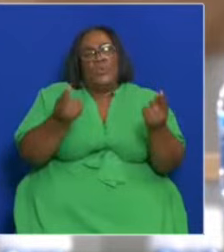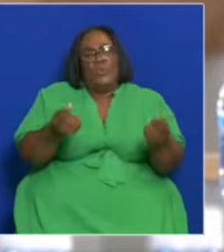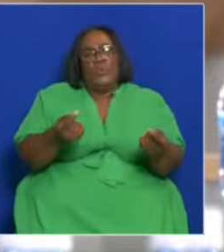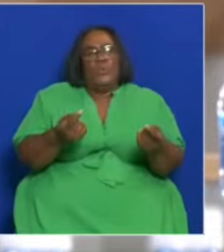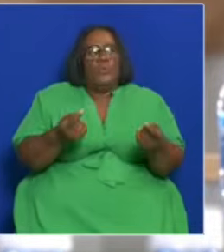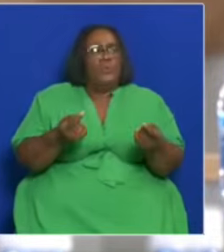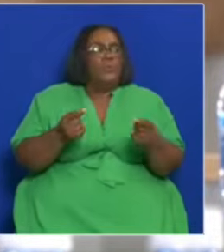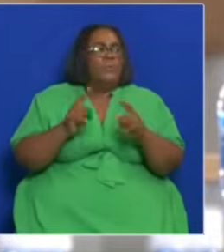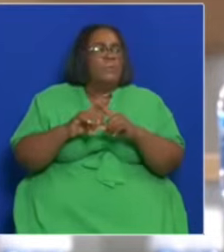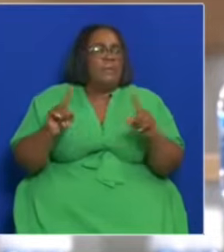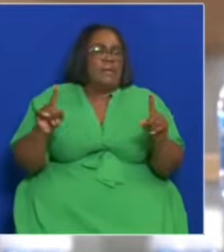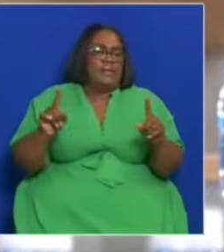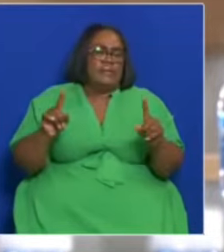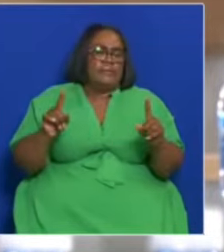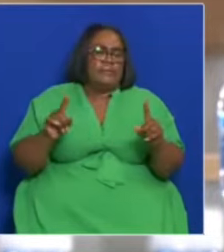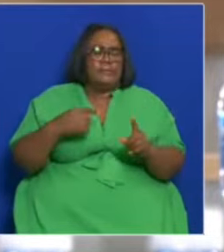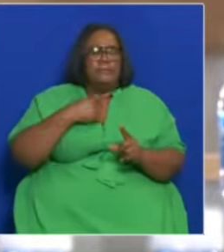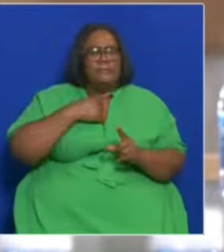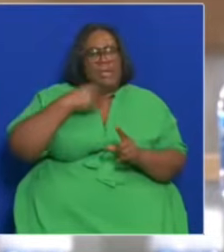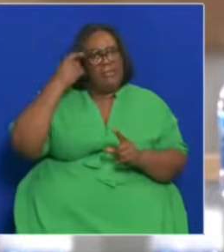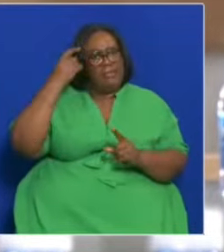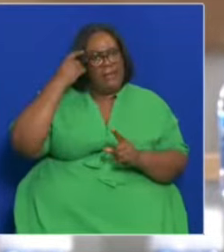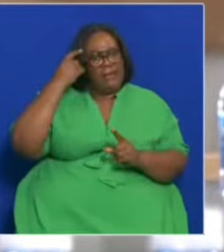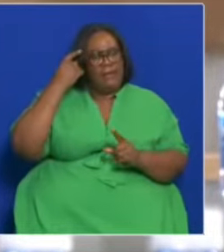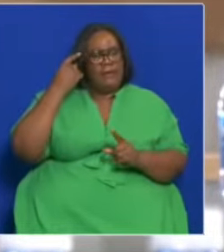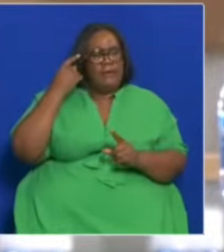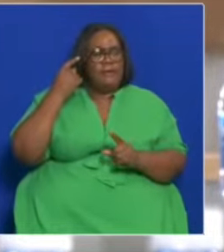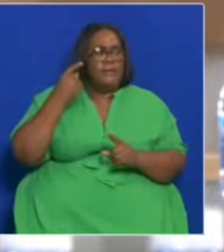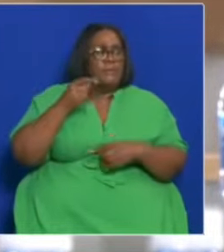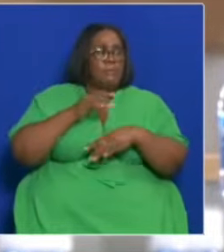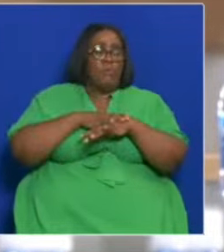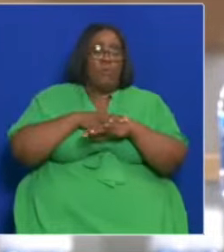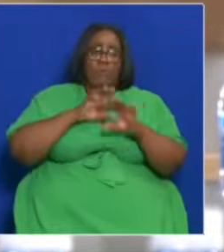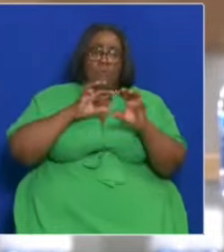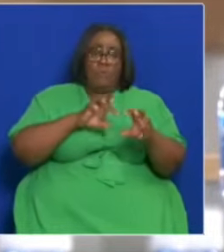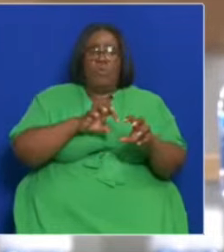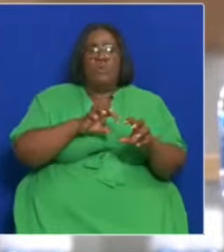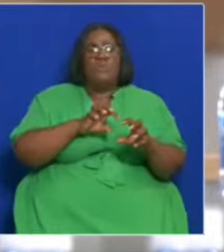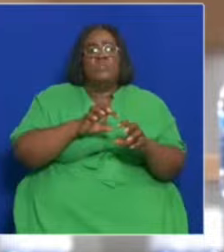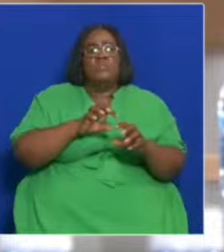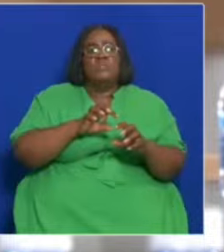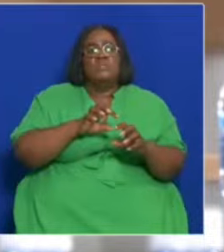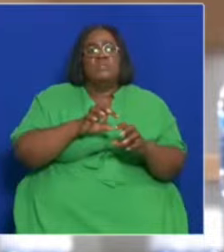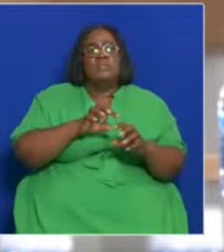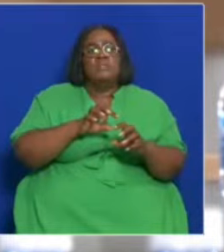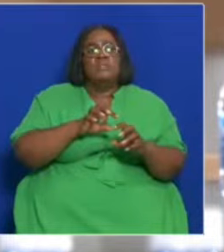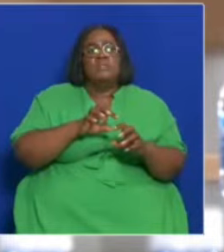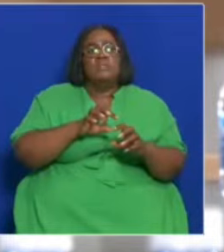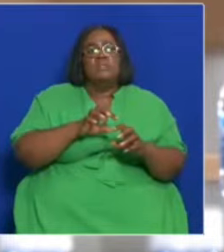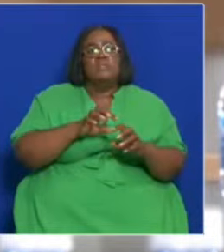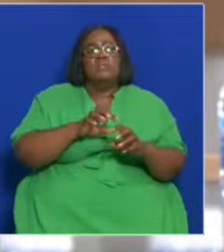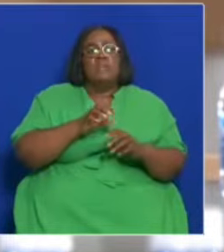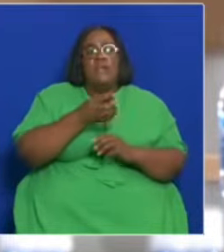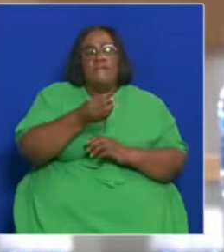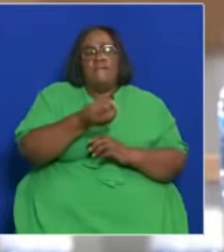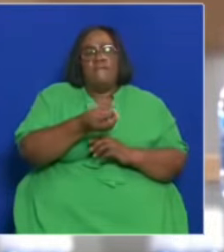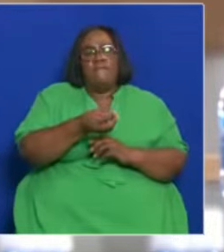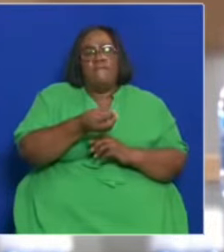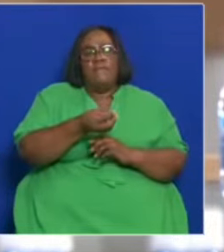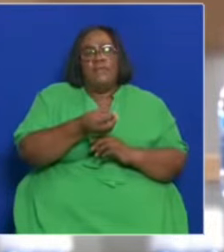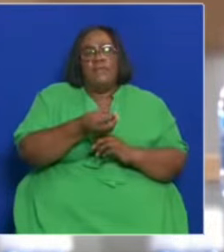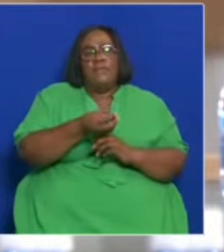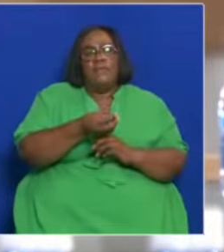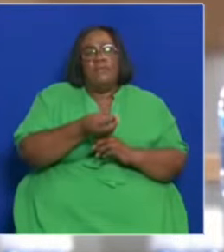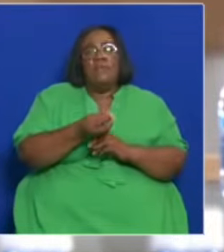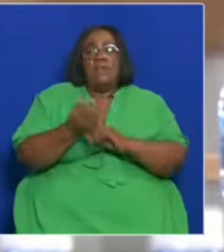I think it will give more force to have it provided for by the act